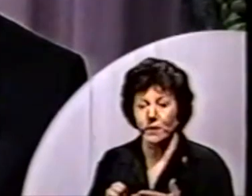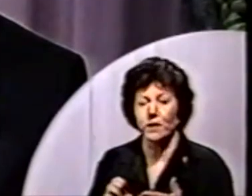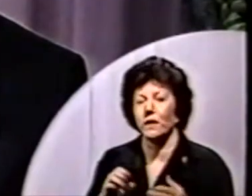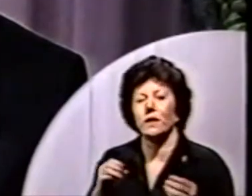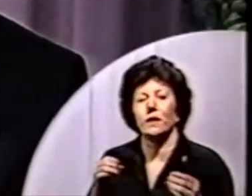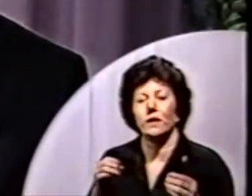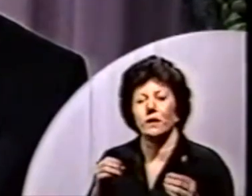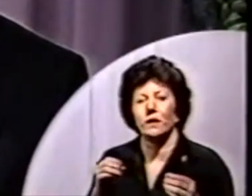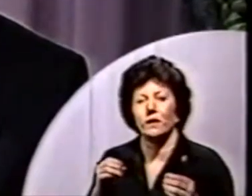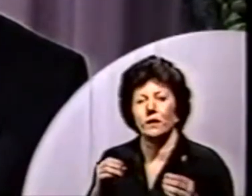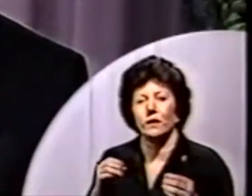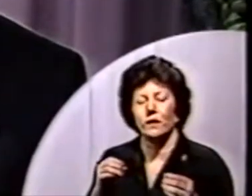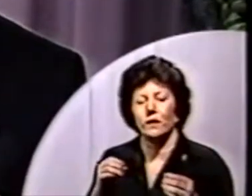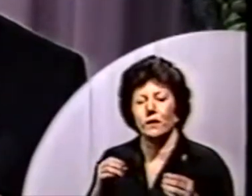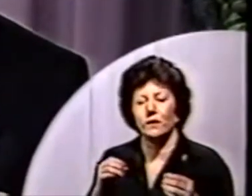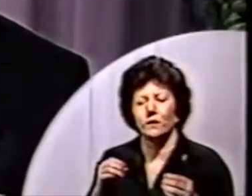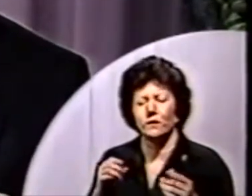to be